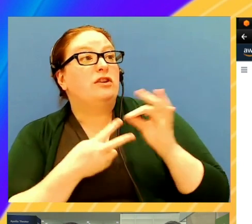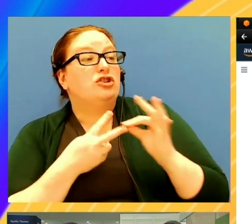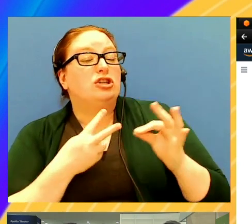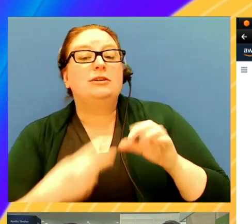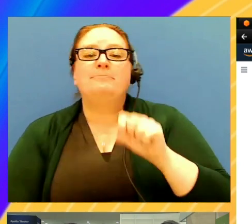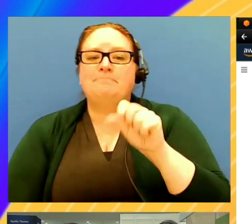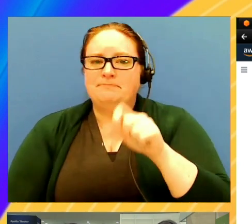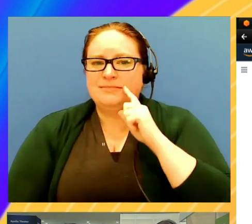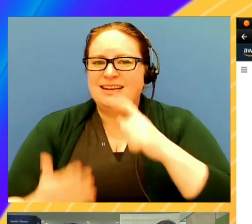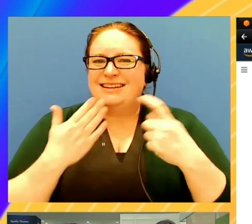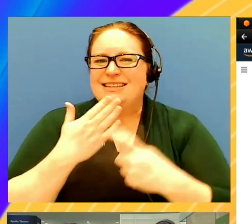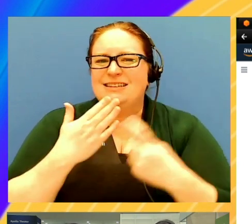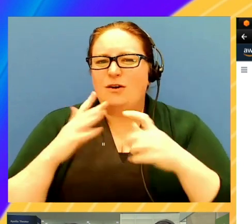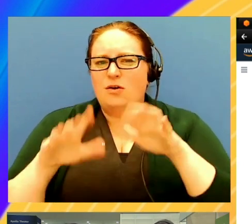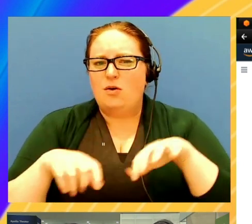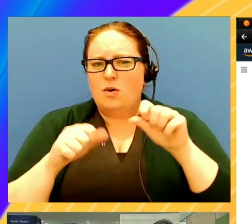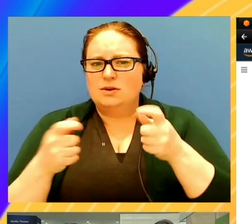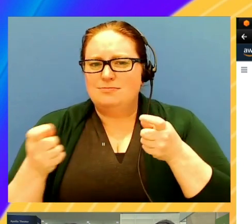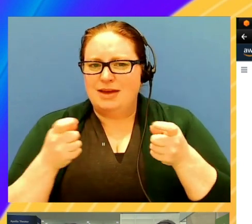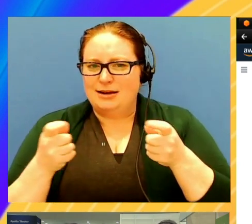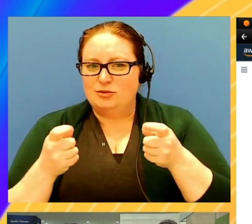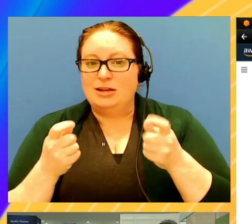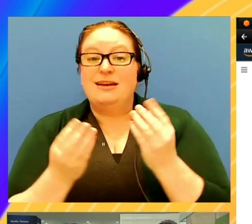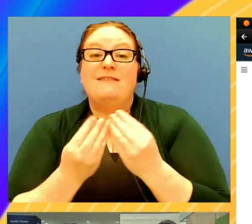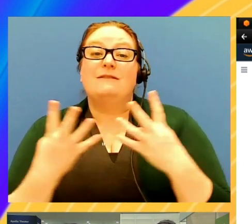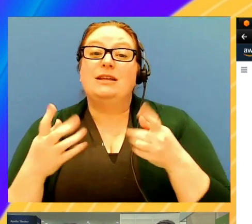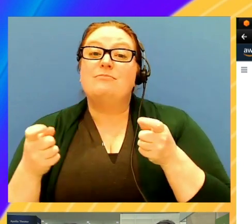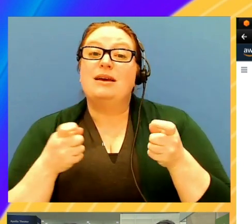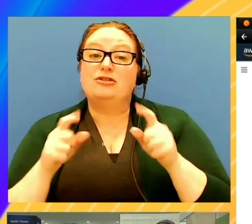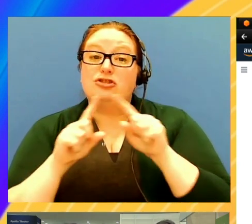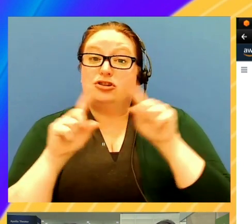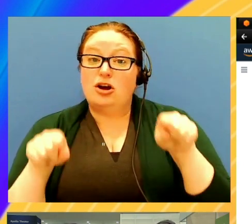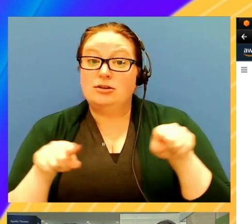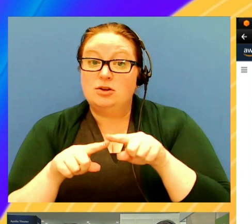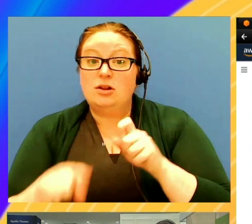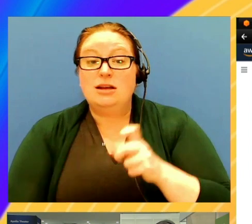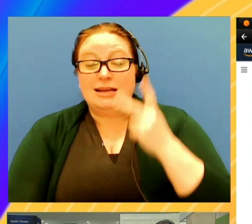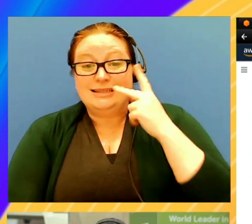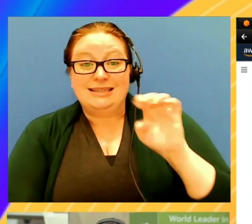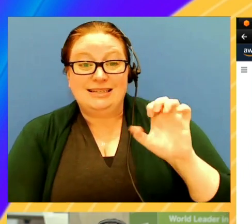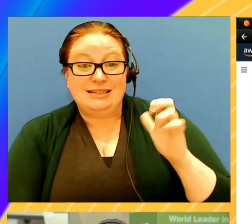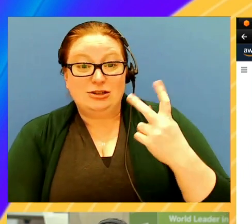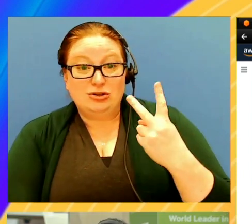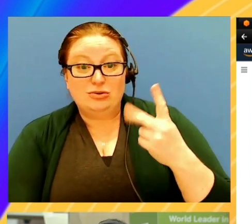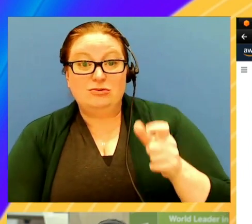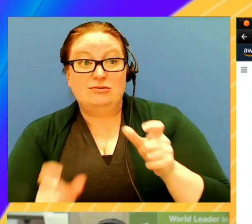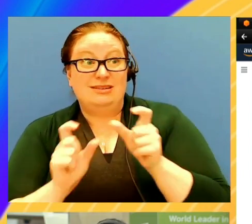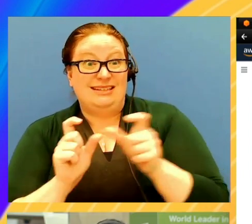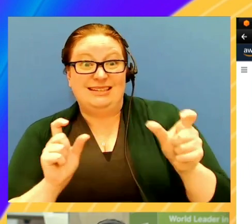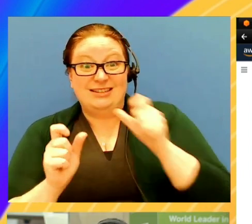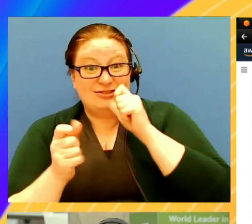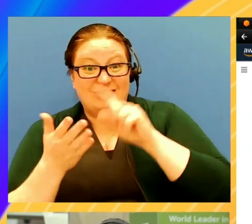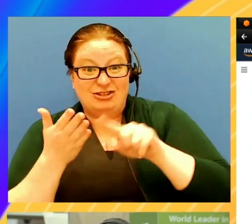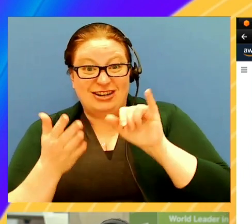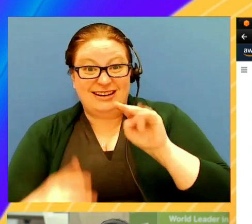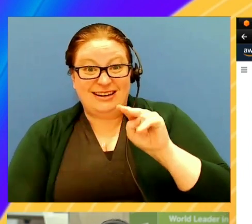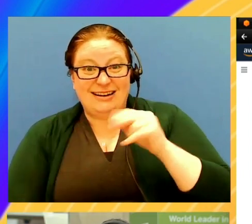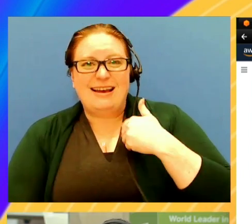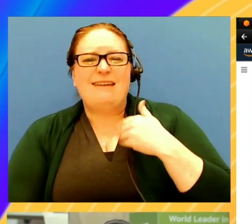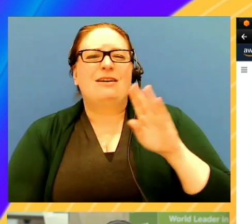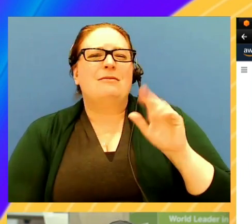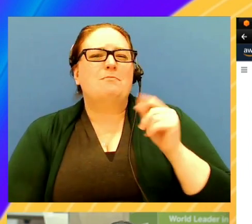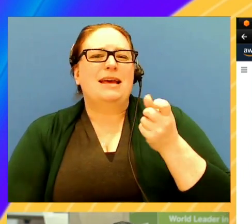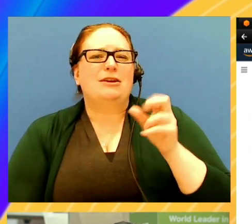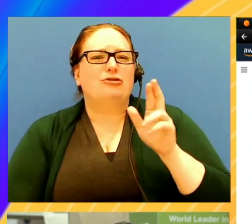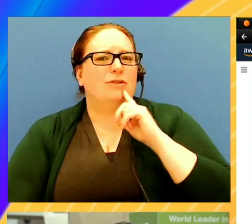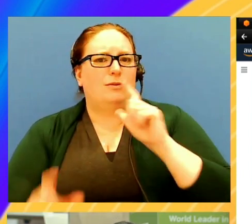it's called default host management. If you go to the Fleet Manager console and you see that some of those EC2 instances are not checking in, you even get this little banner that's going to go ahead and